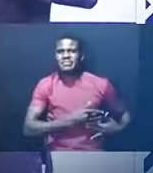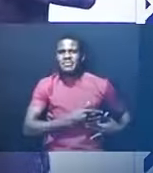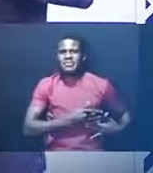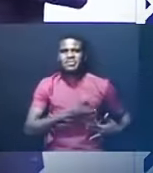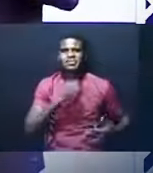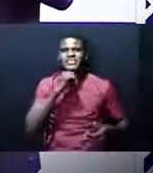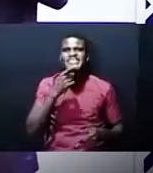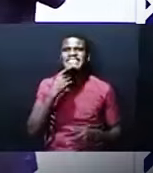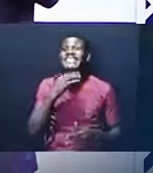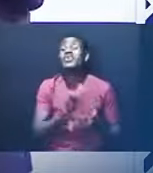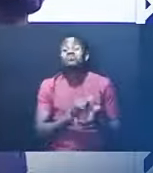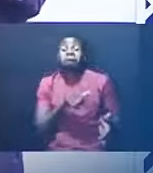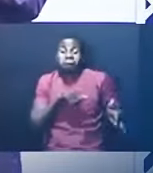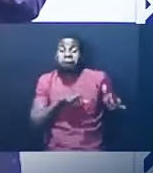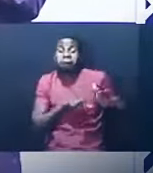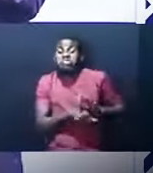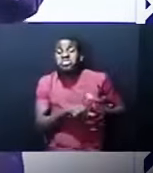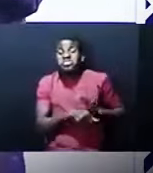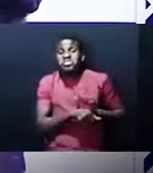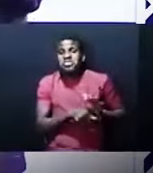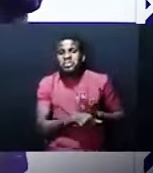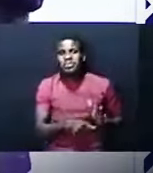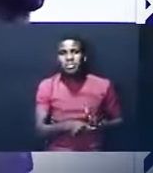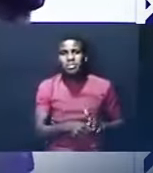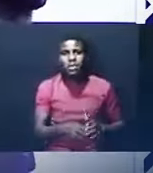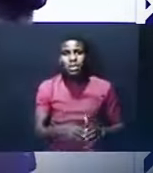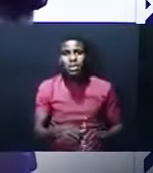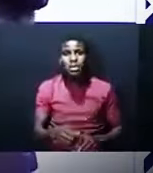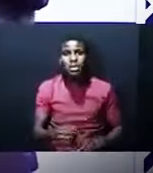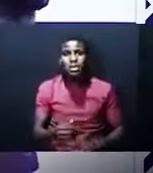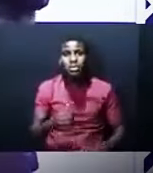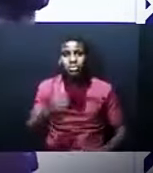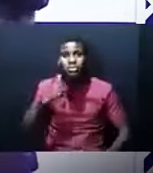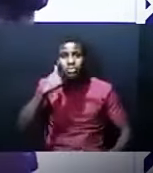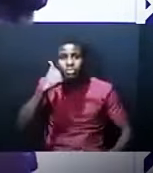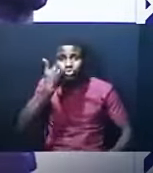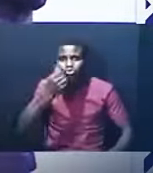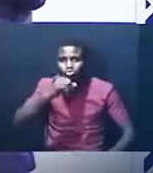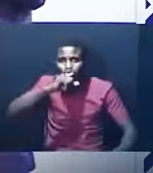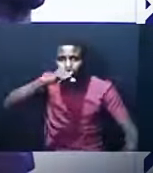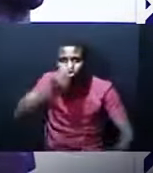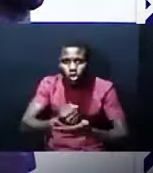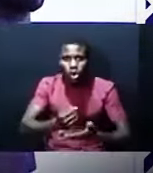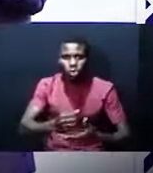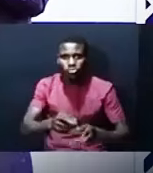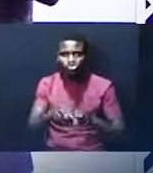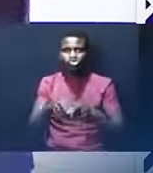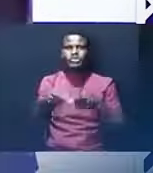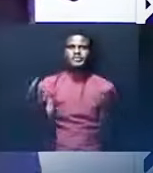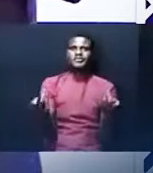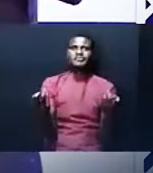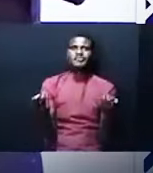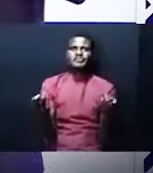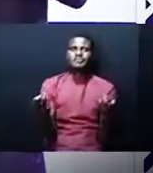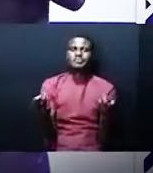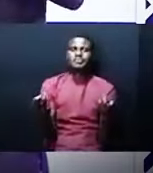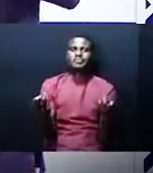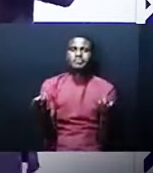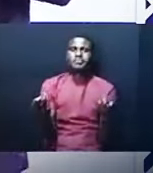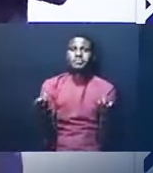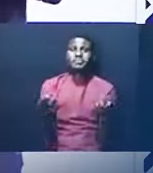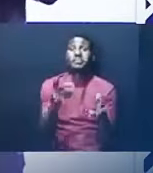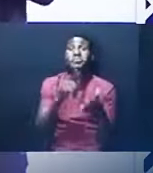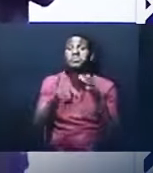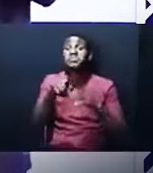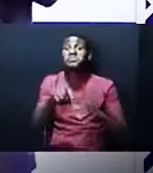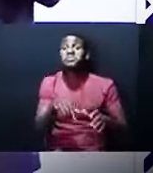it is hidden. It will by all means be revealed. What is